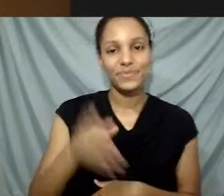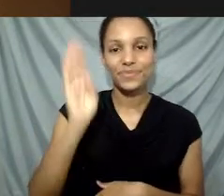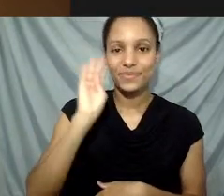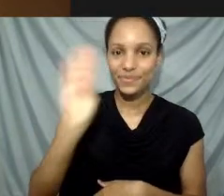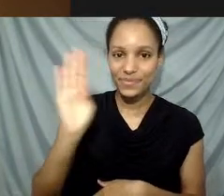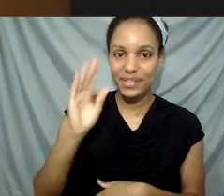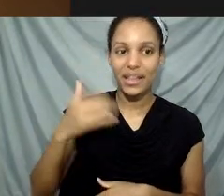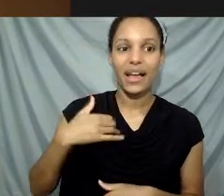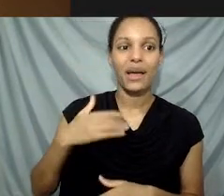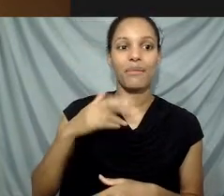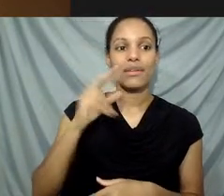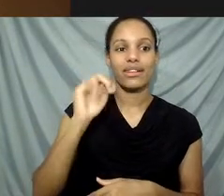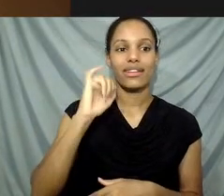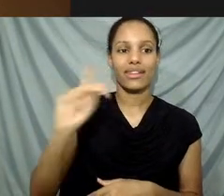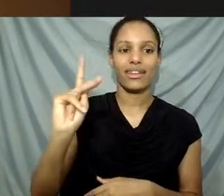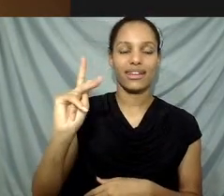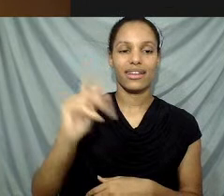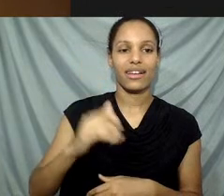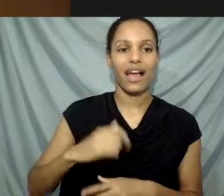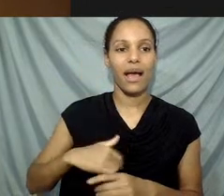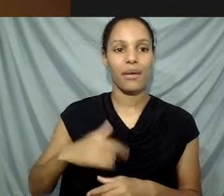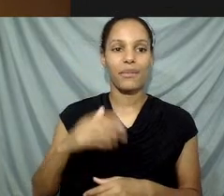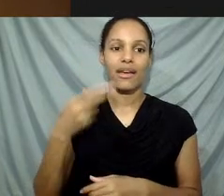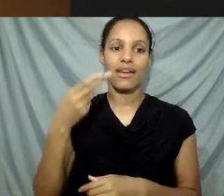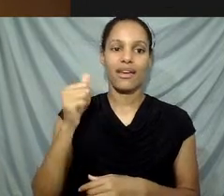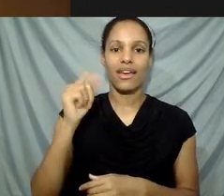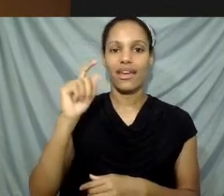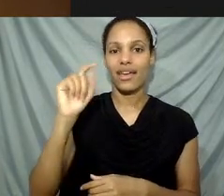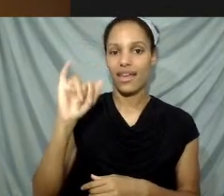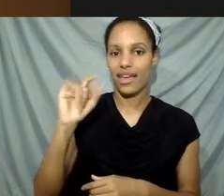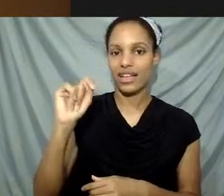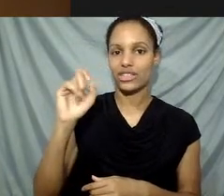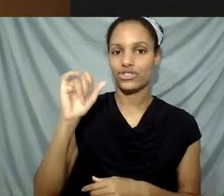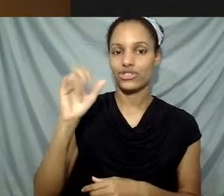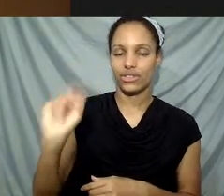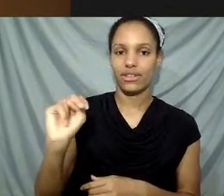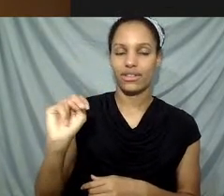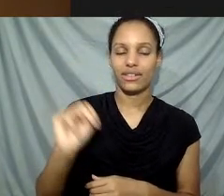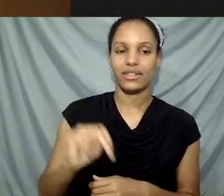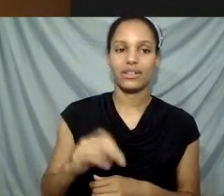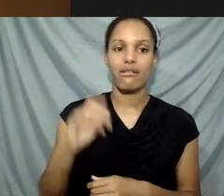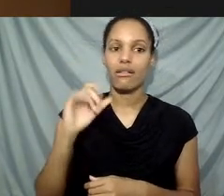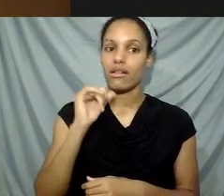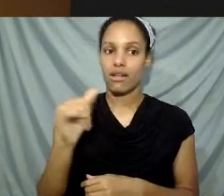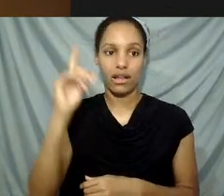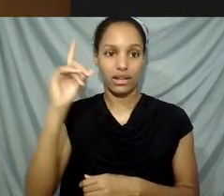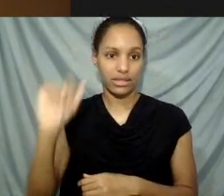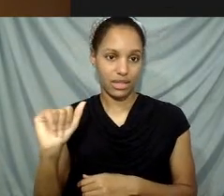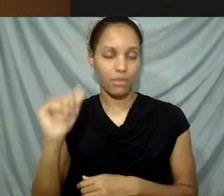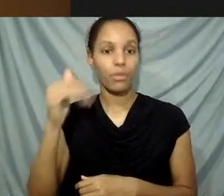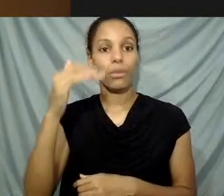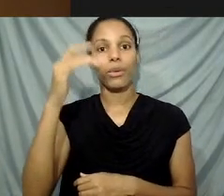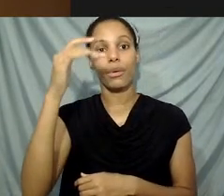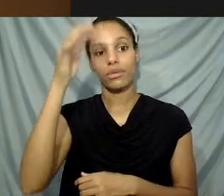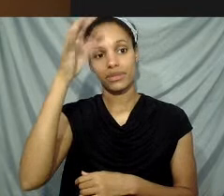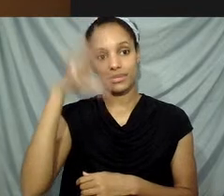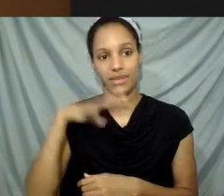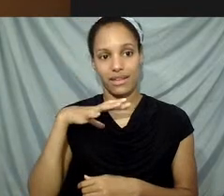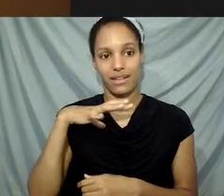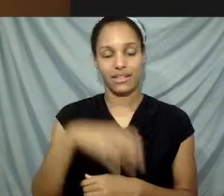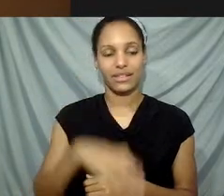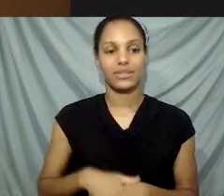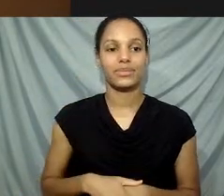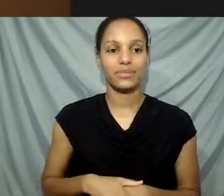Haitian American. I'm a Black, non-disabled man. I was born in Brooklyn to Sheila and Curtins Hall. My family, including my